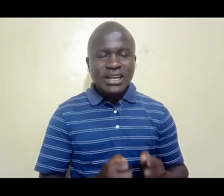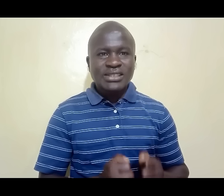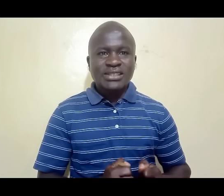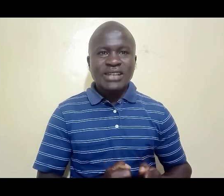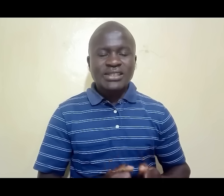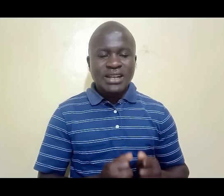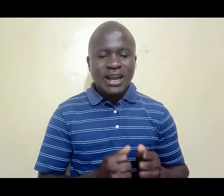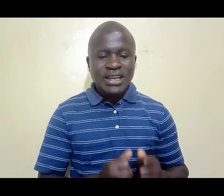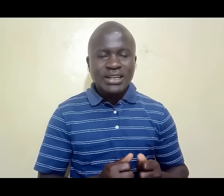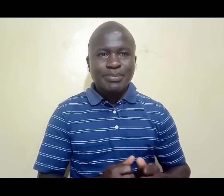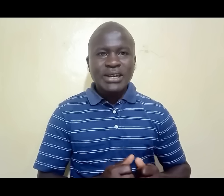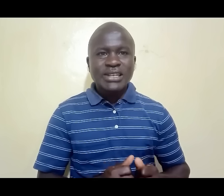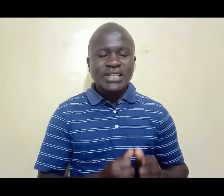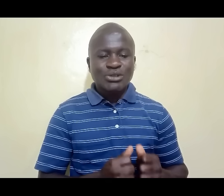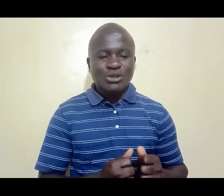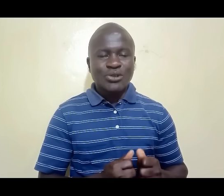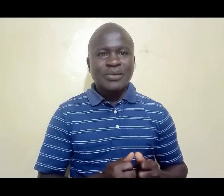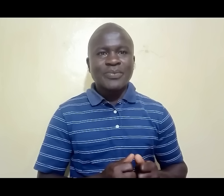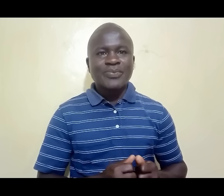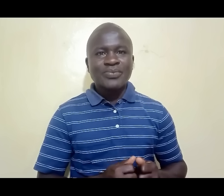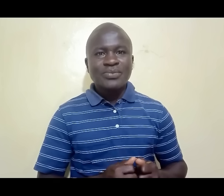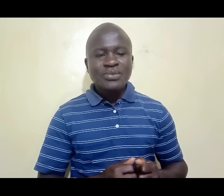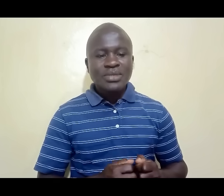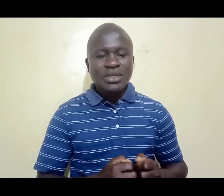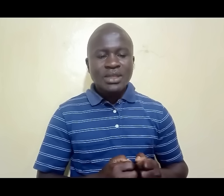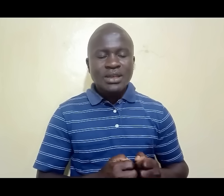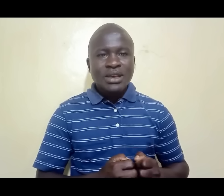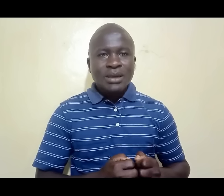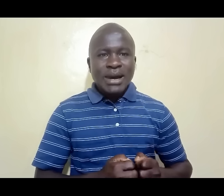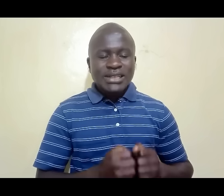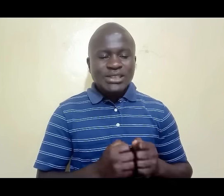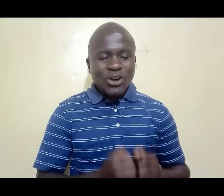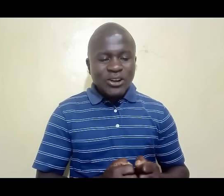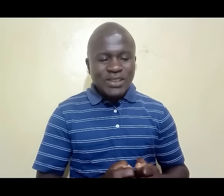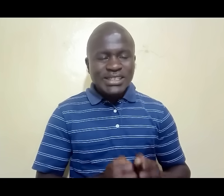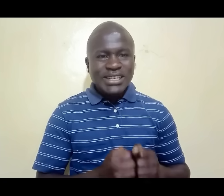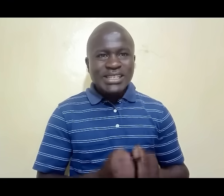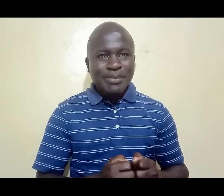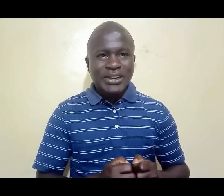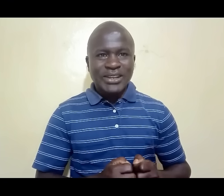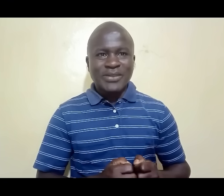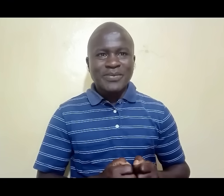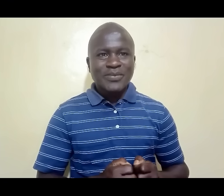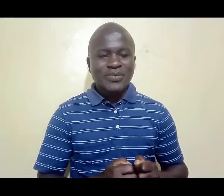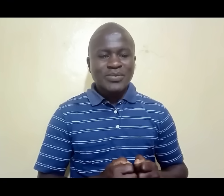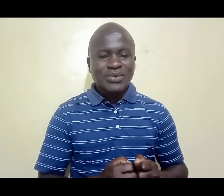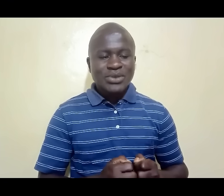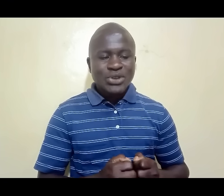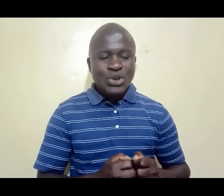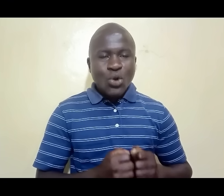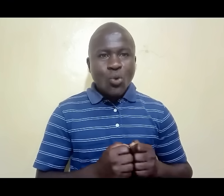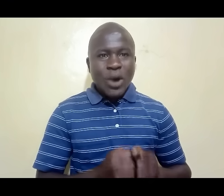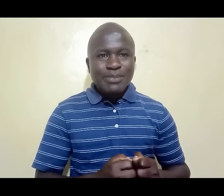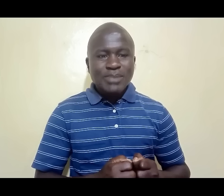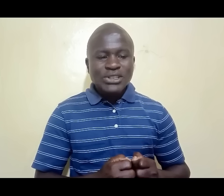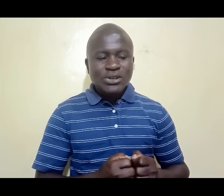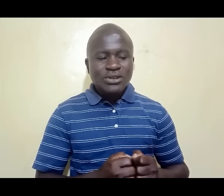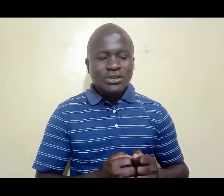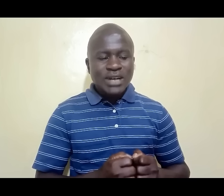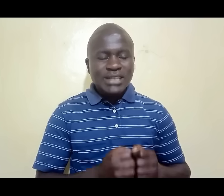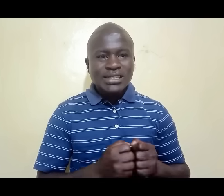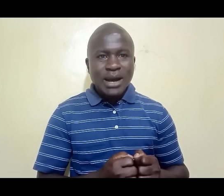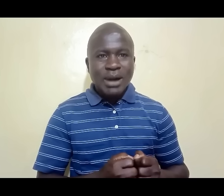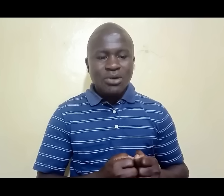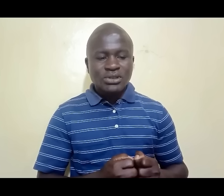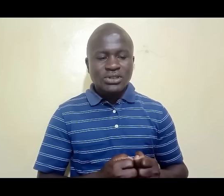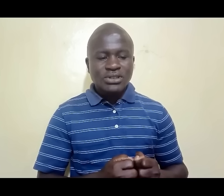must exercise their independence and autonomy. But as all this is happening, one person